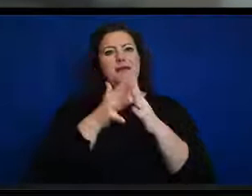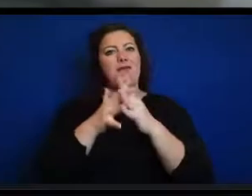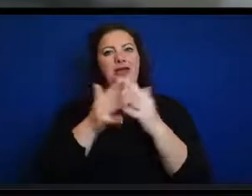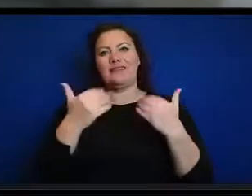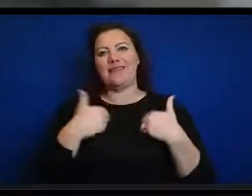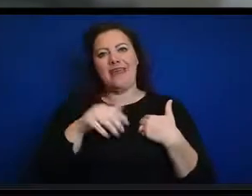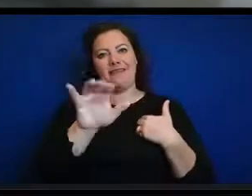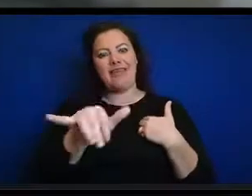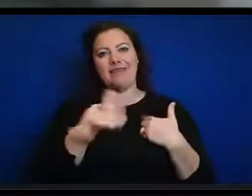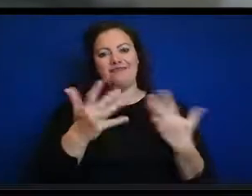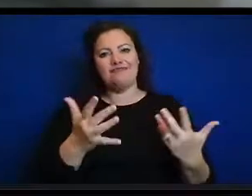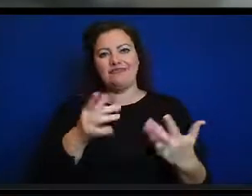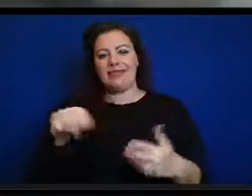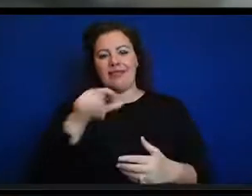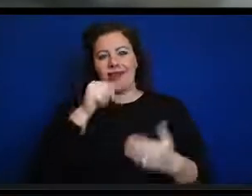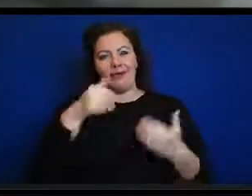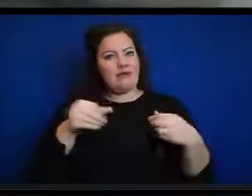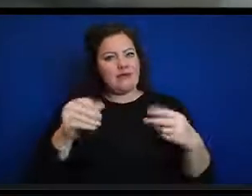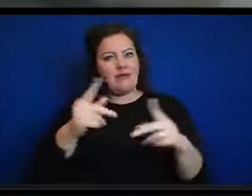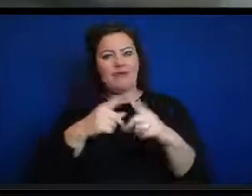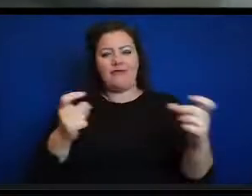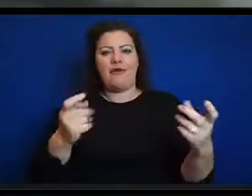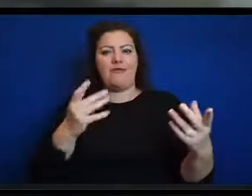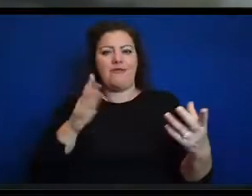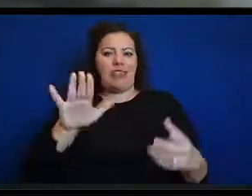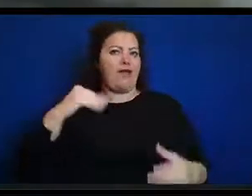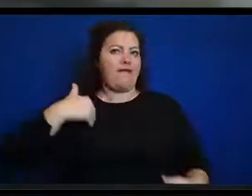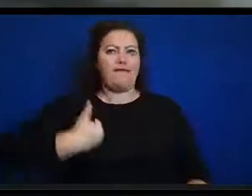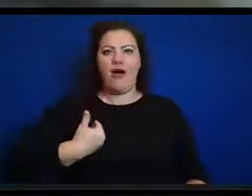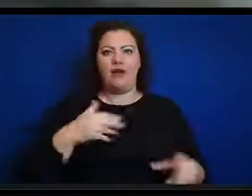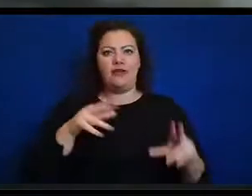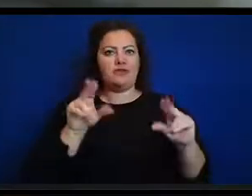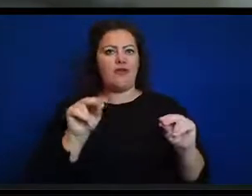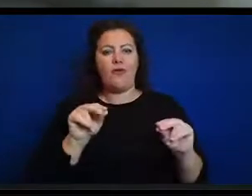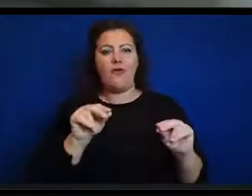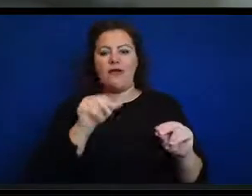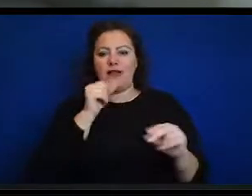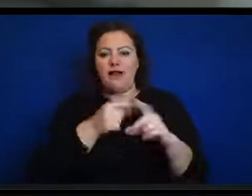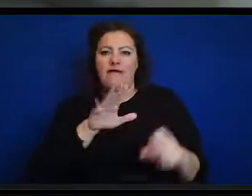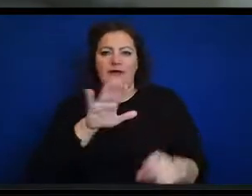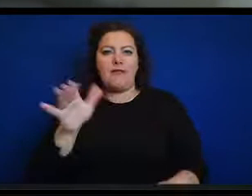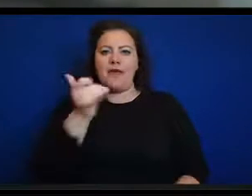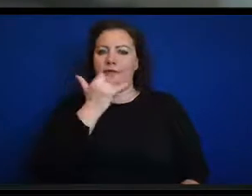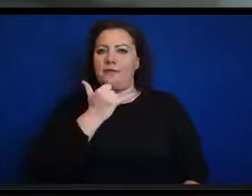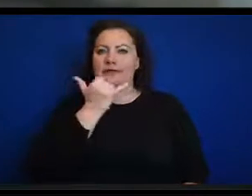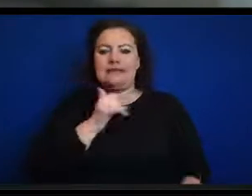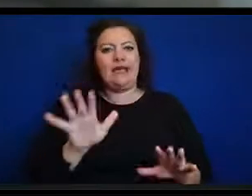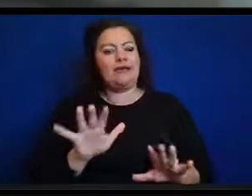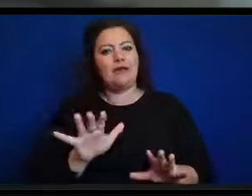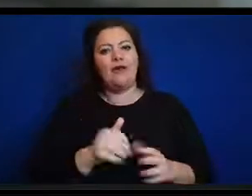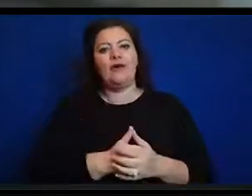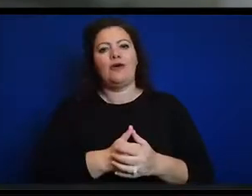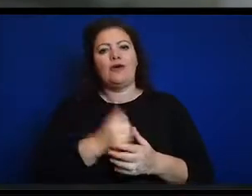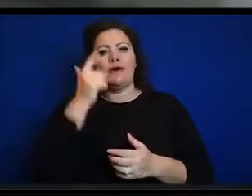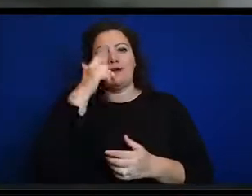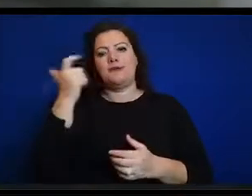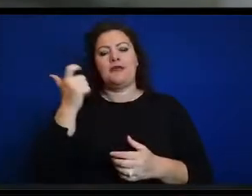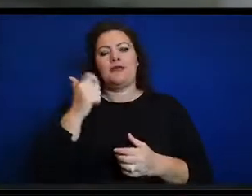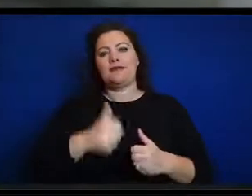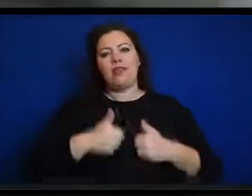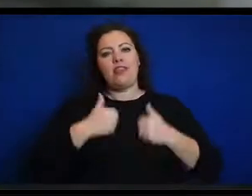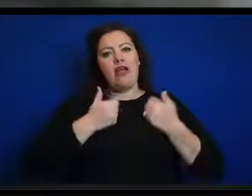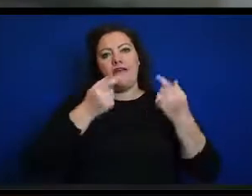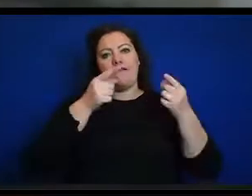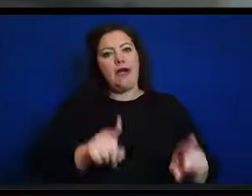the opportunity, not from any fault of their own, not from any mistakes that they made, because life